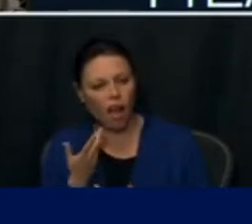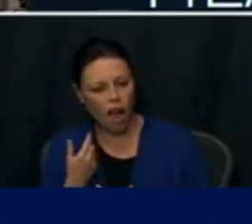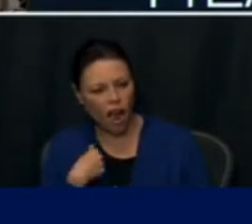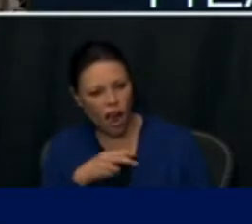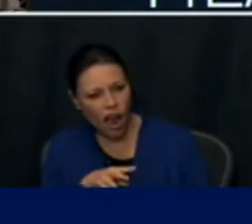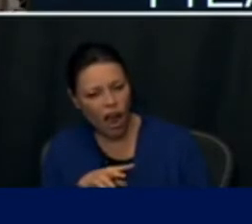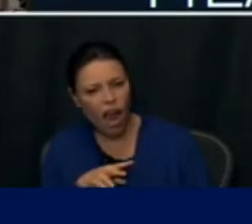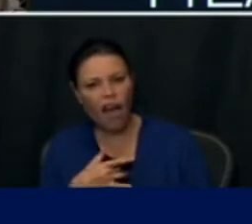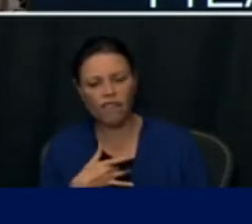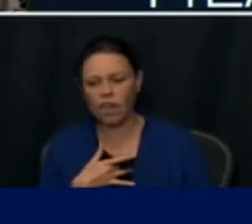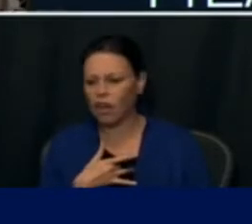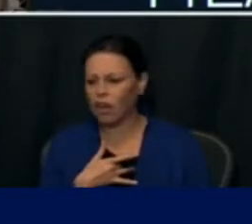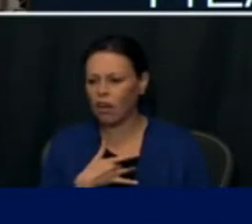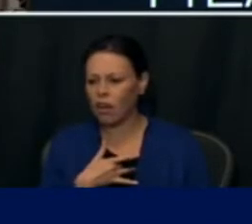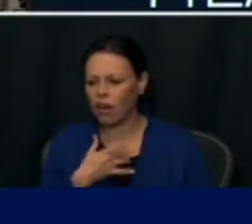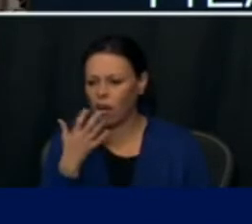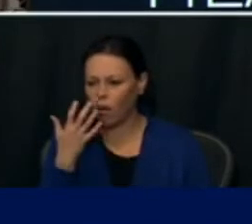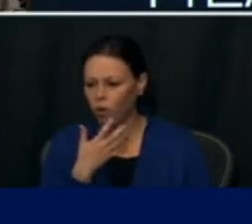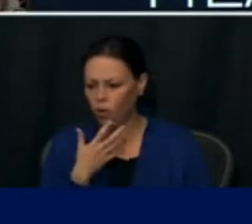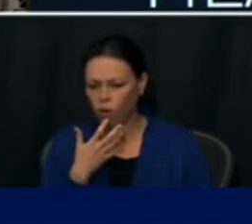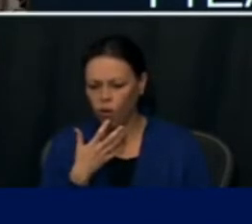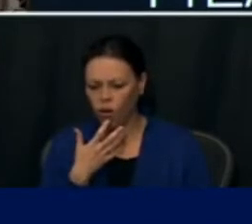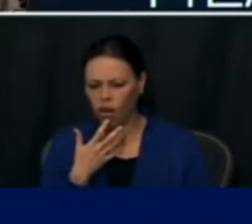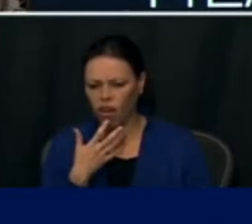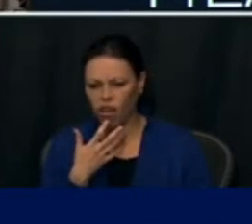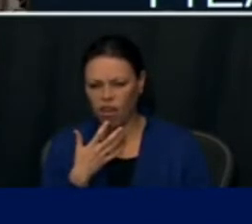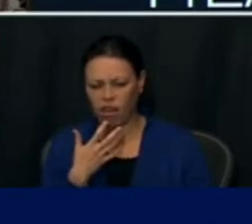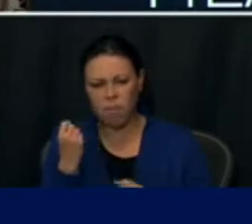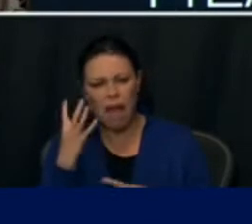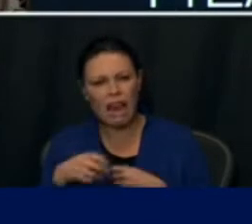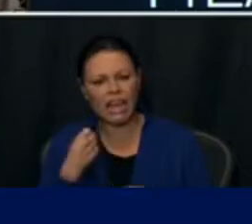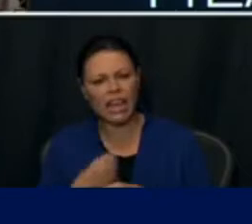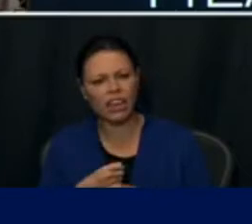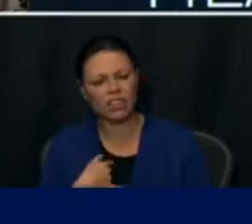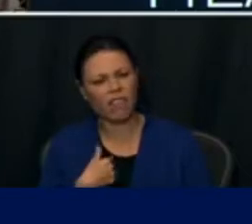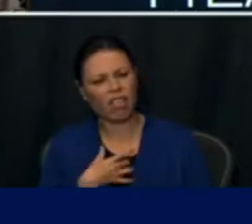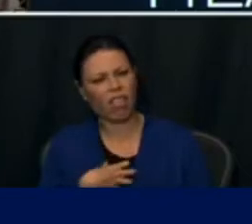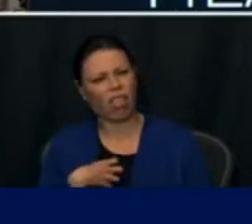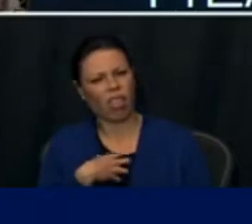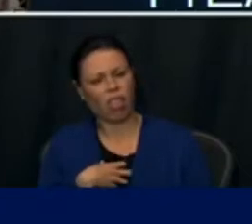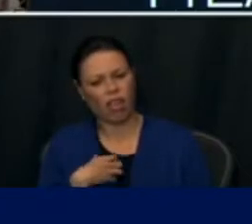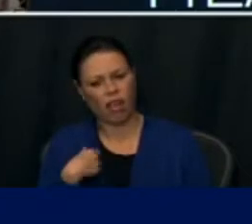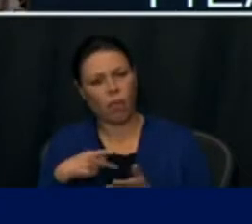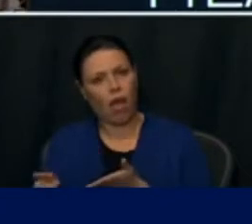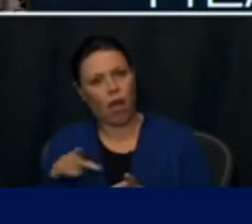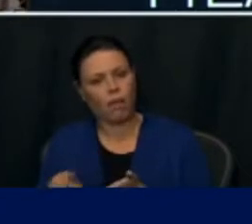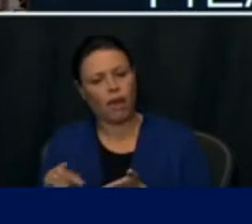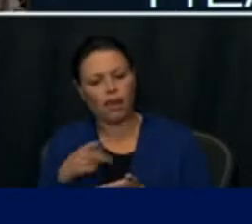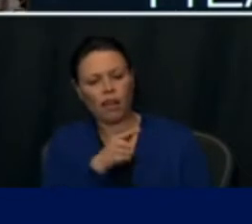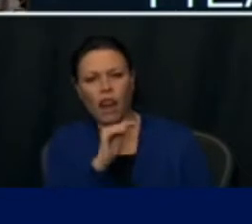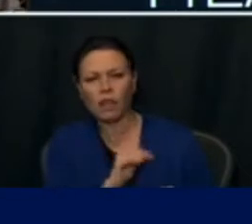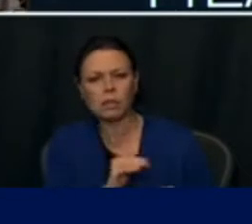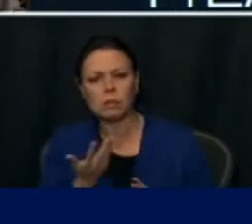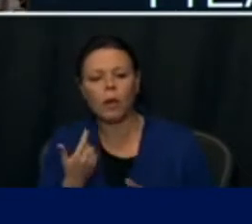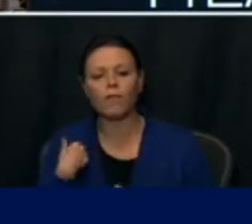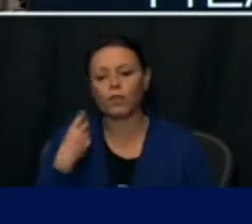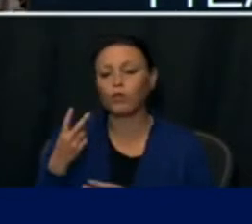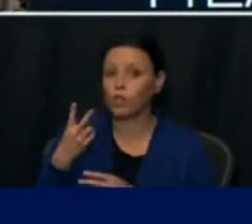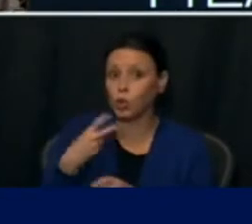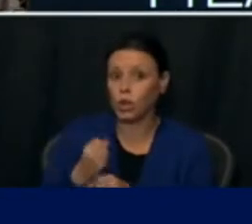it is so incredible to think about for years what was happening we've been working on this for two years